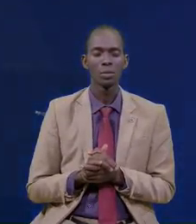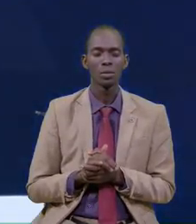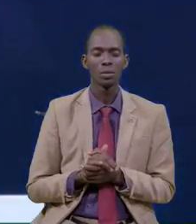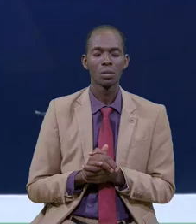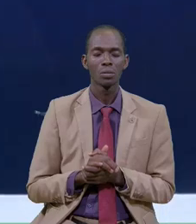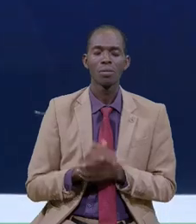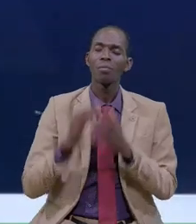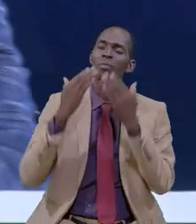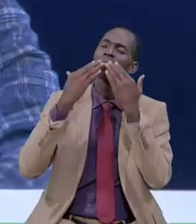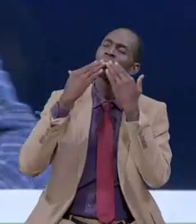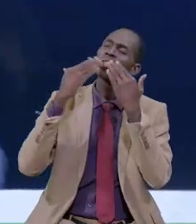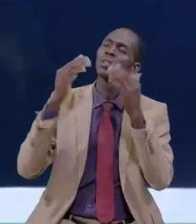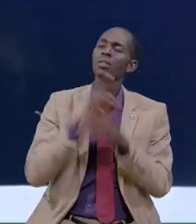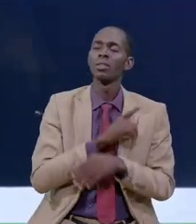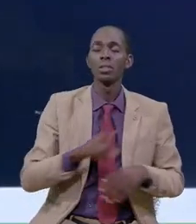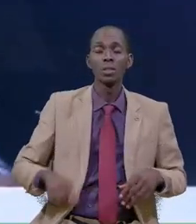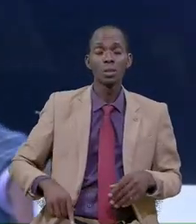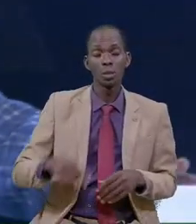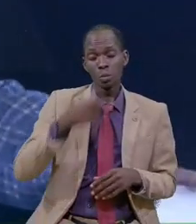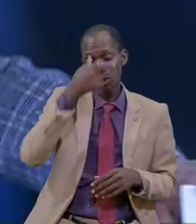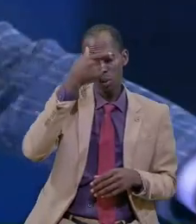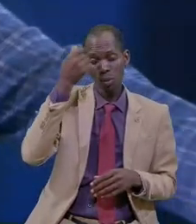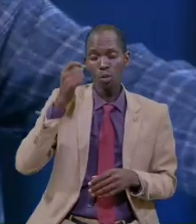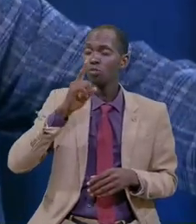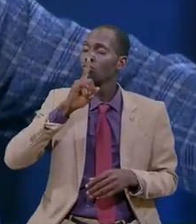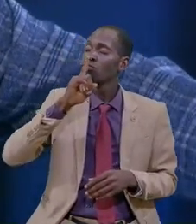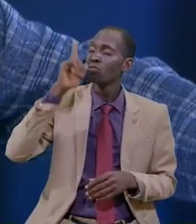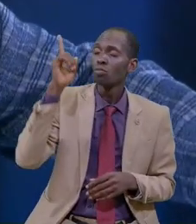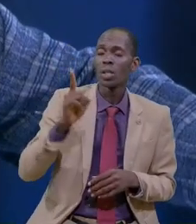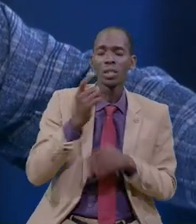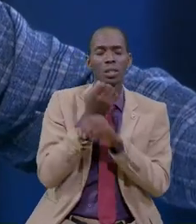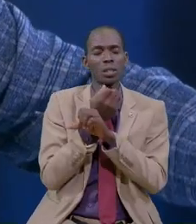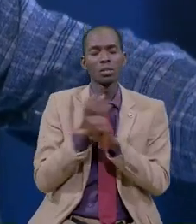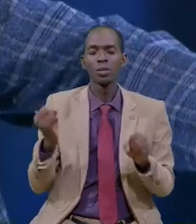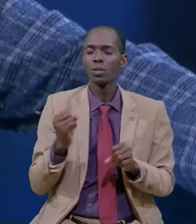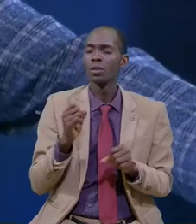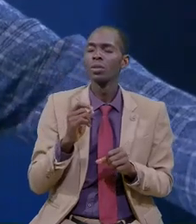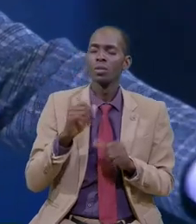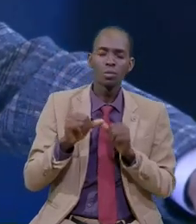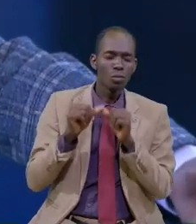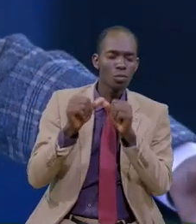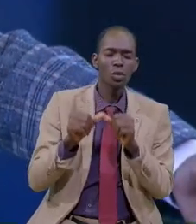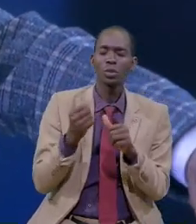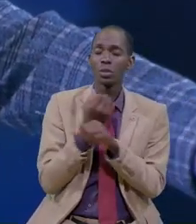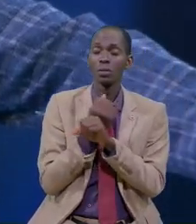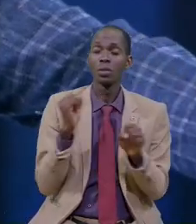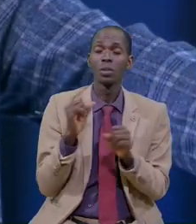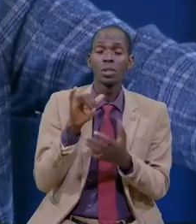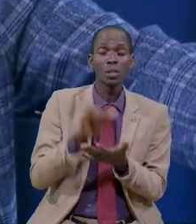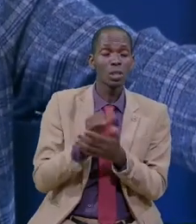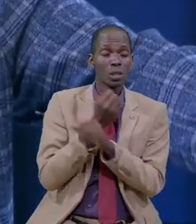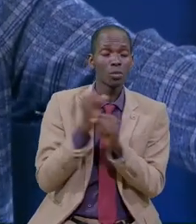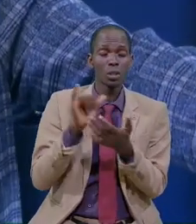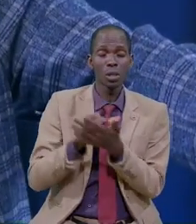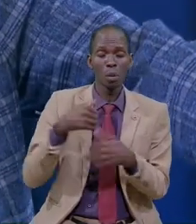Thank you, Lord. Merci Seigneur. Because real salvation, parce definite que vrai salvation, salut, the salvation le salut that makes défini, us